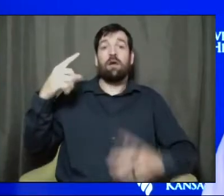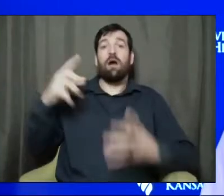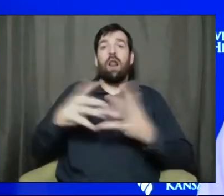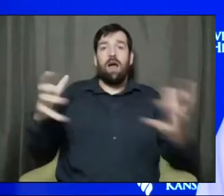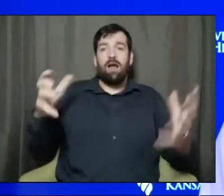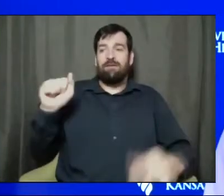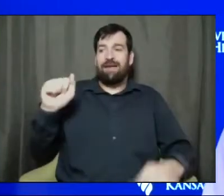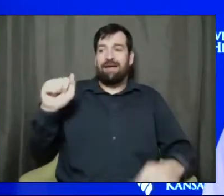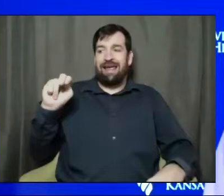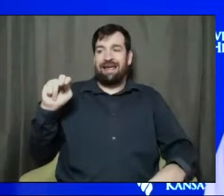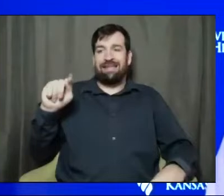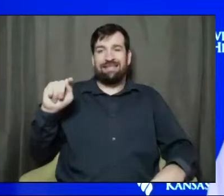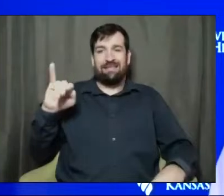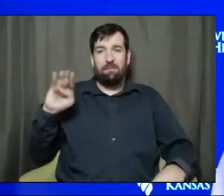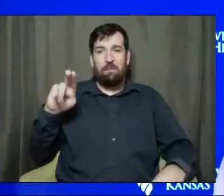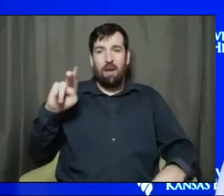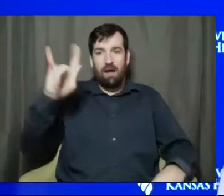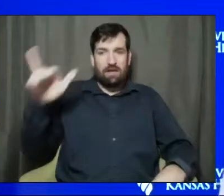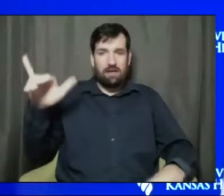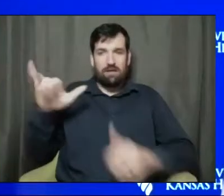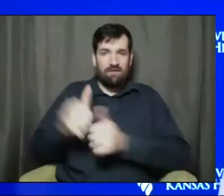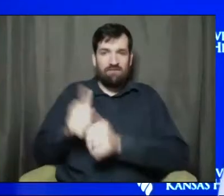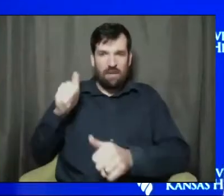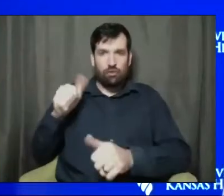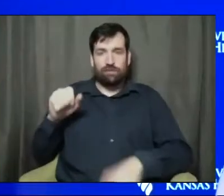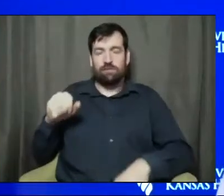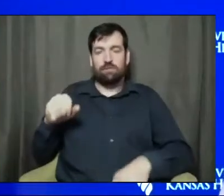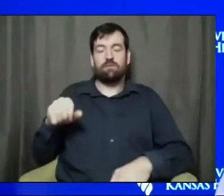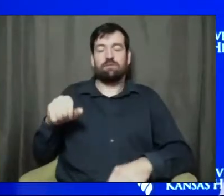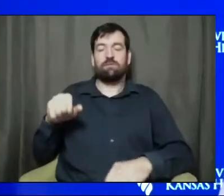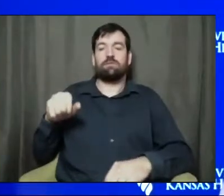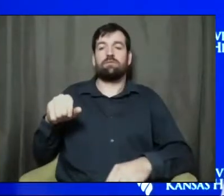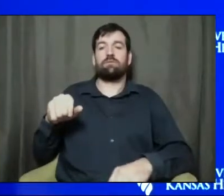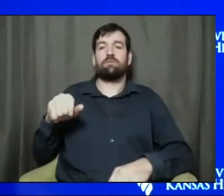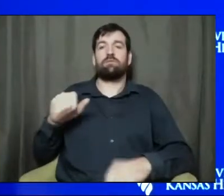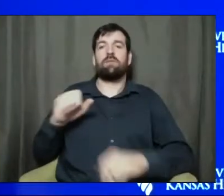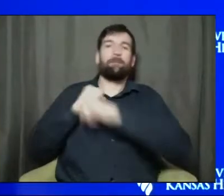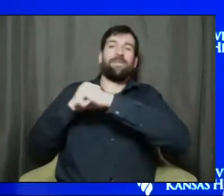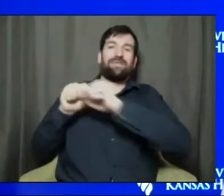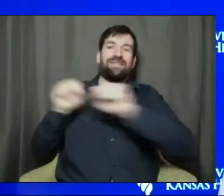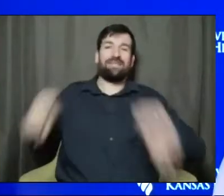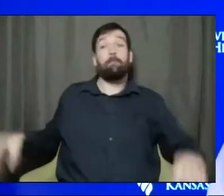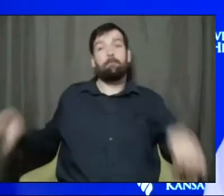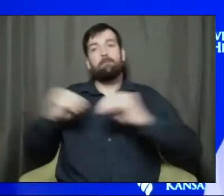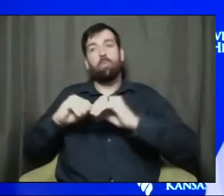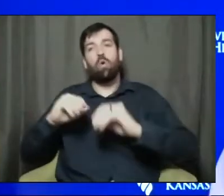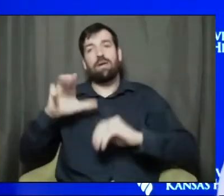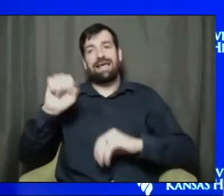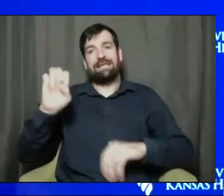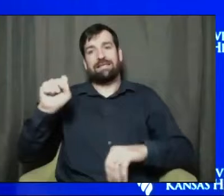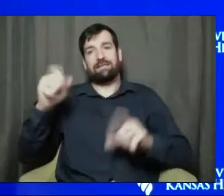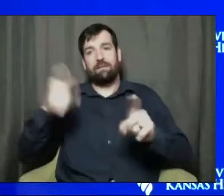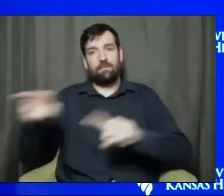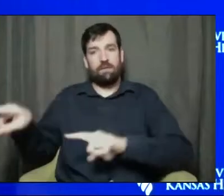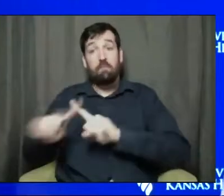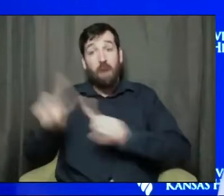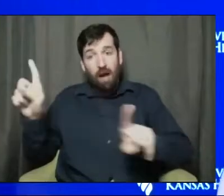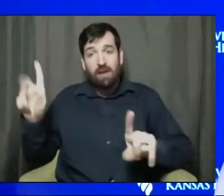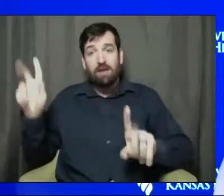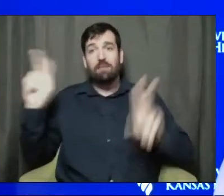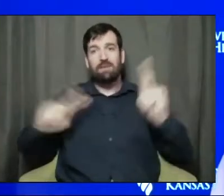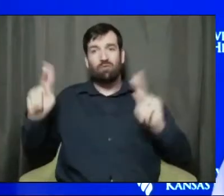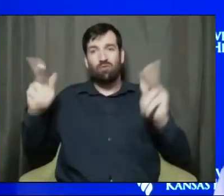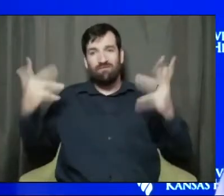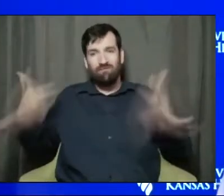evasion, our immune system evasion as far as antibodies, so there were more cases going on even though people had Delta or